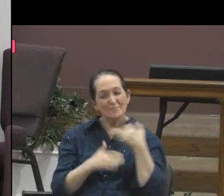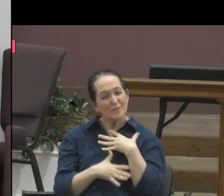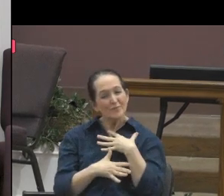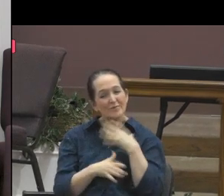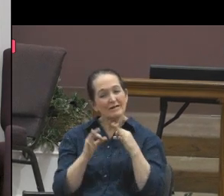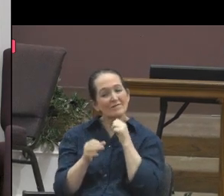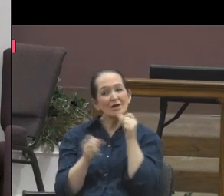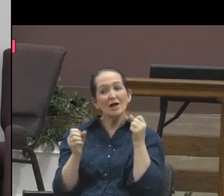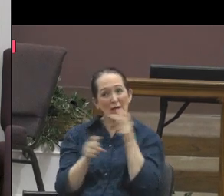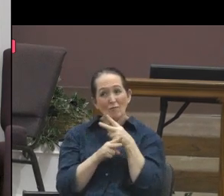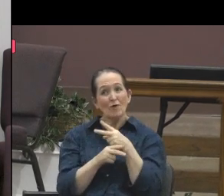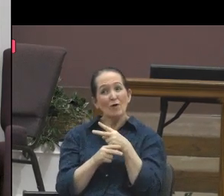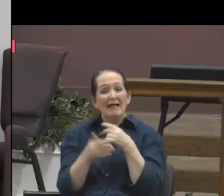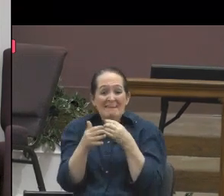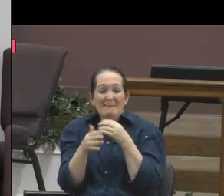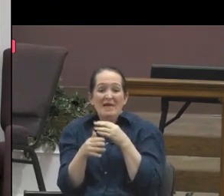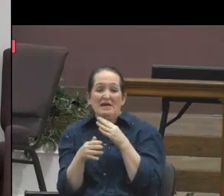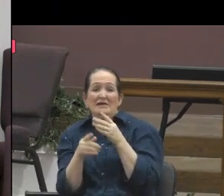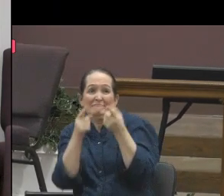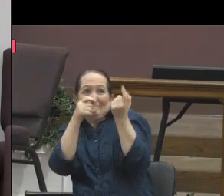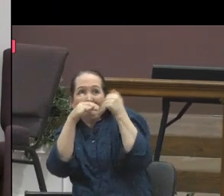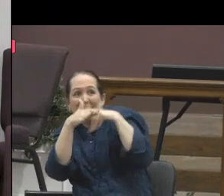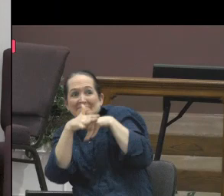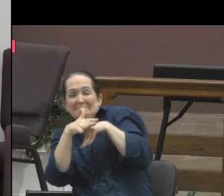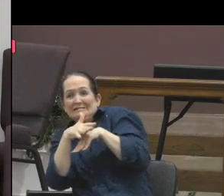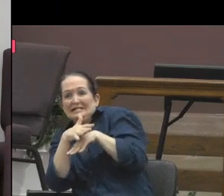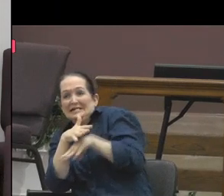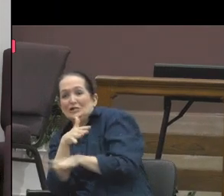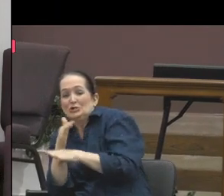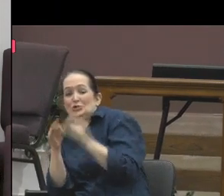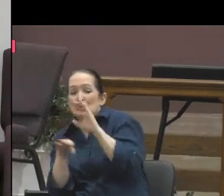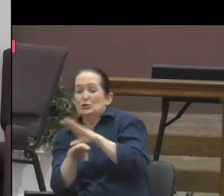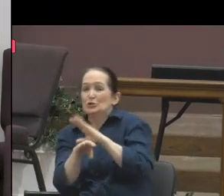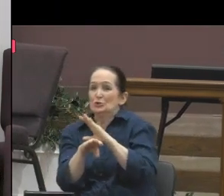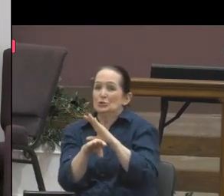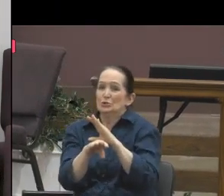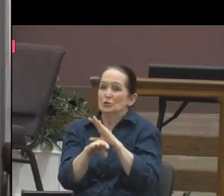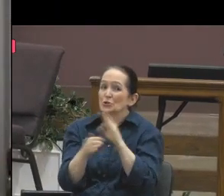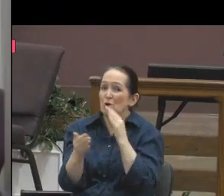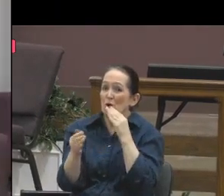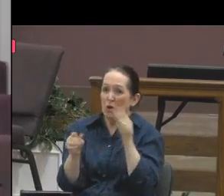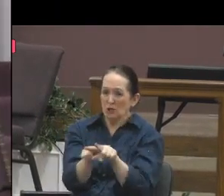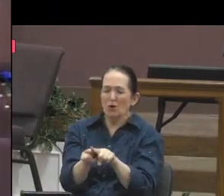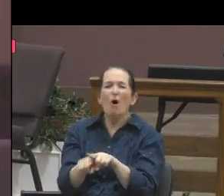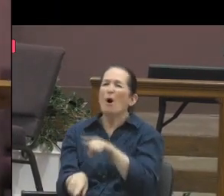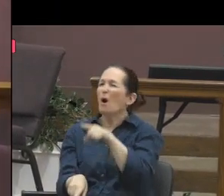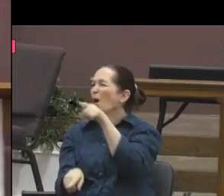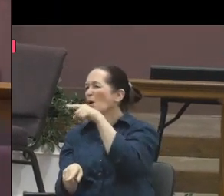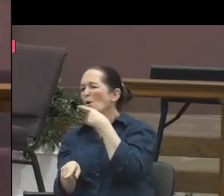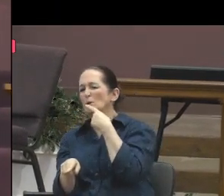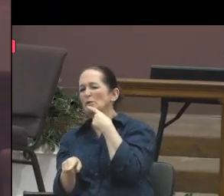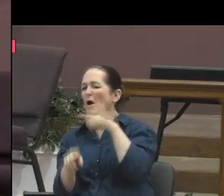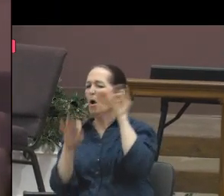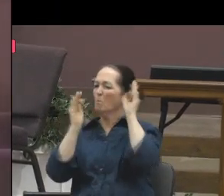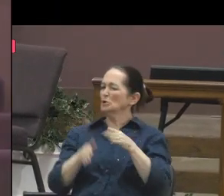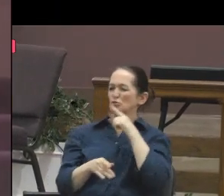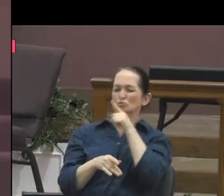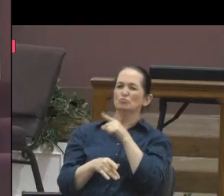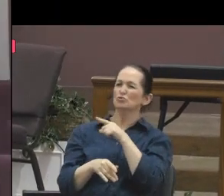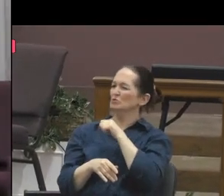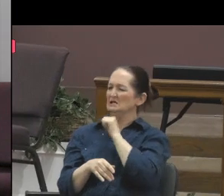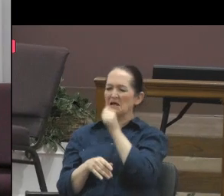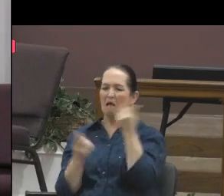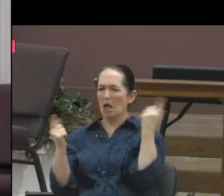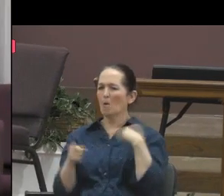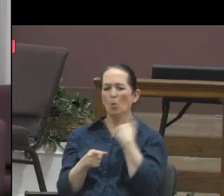that can infiltrate the church as well. You say, surely not, Pastor. We believe in one God, one Lord, and one